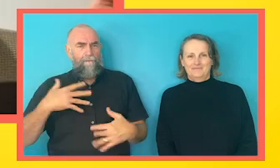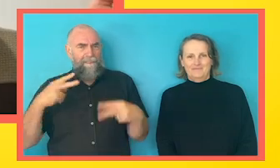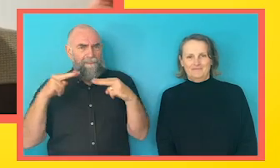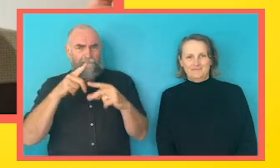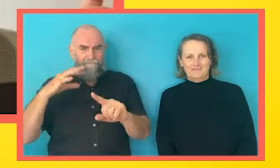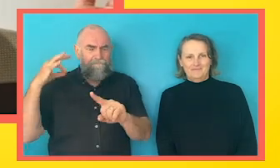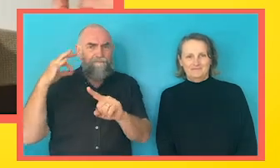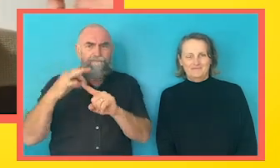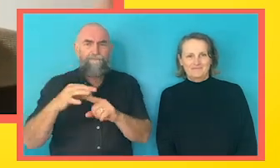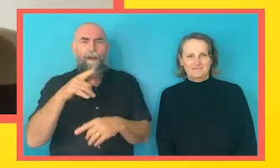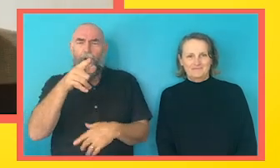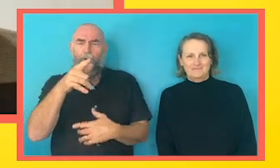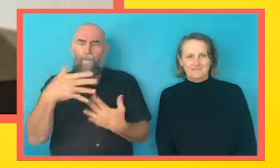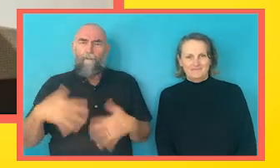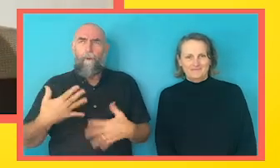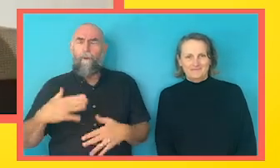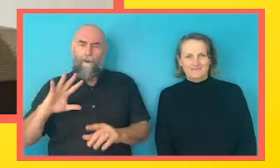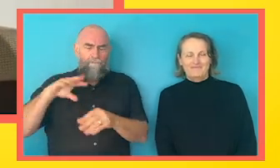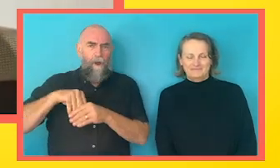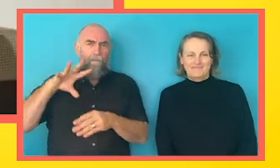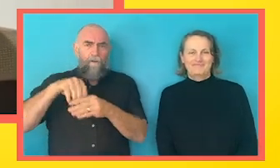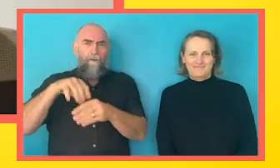for a few years. You've had an incredible run at both the